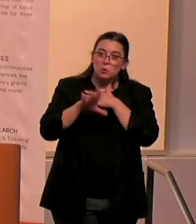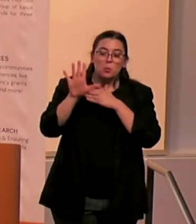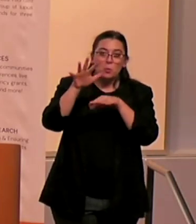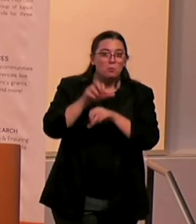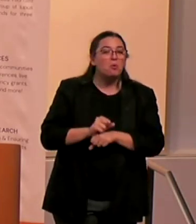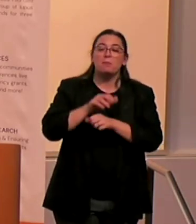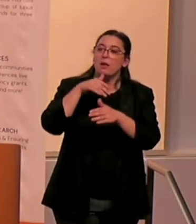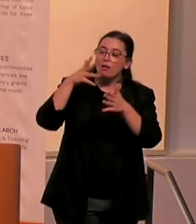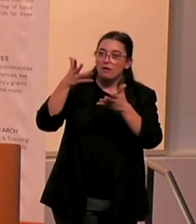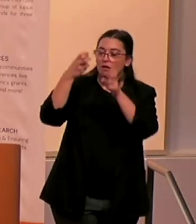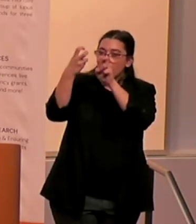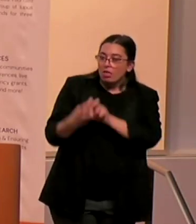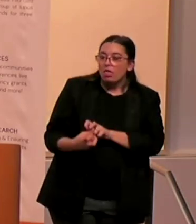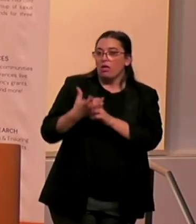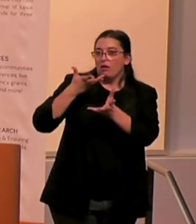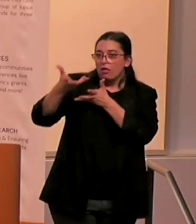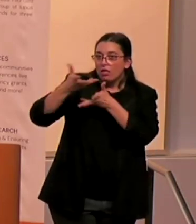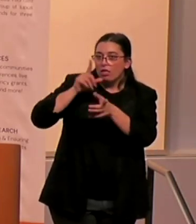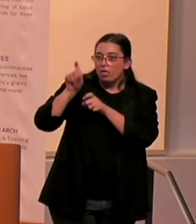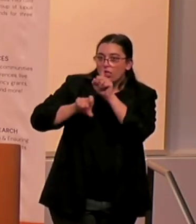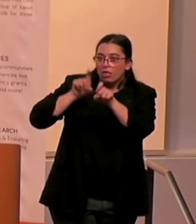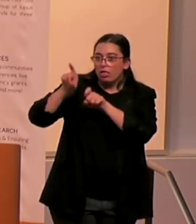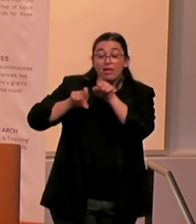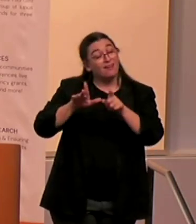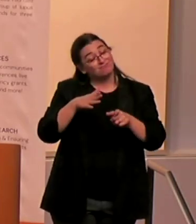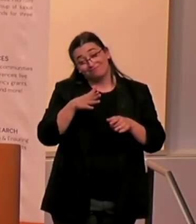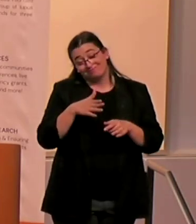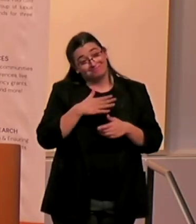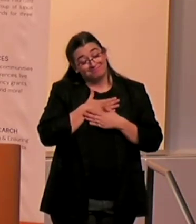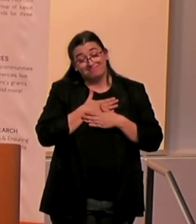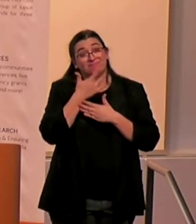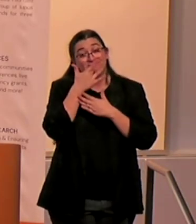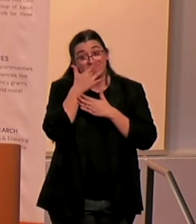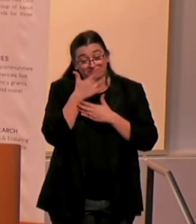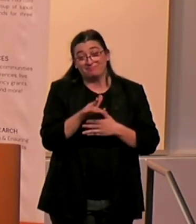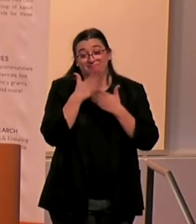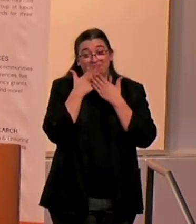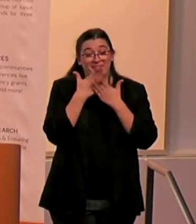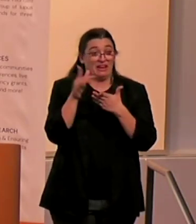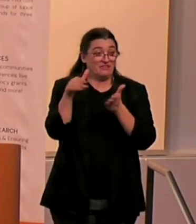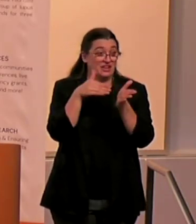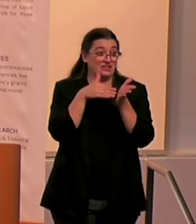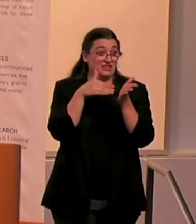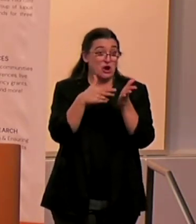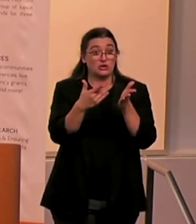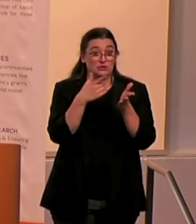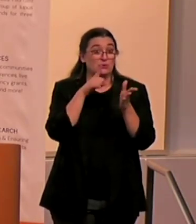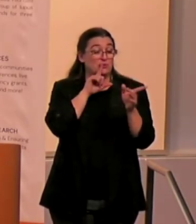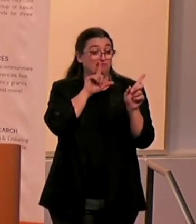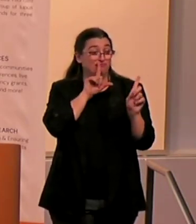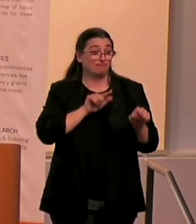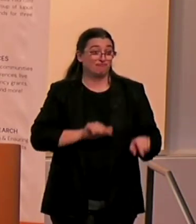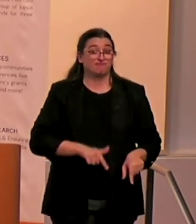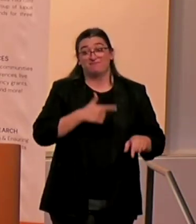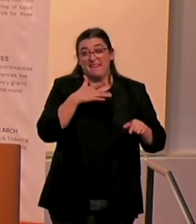and everything, and bless her heart, she answered everything, and it was like a team, and I felt very lucky